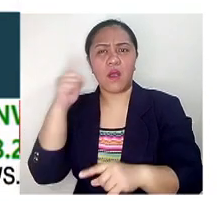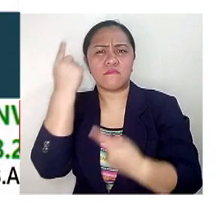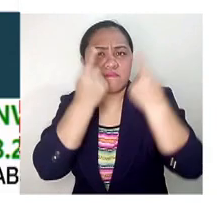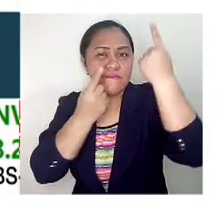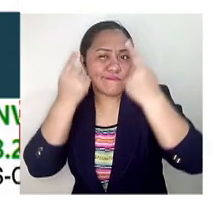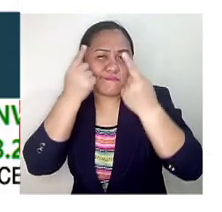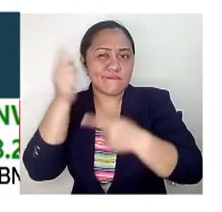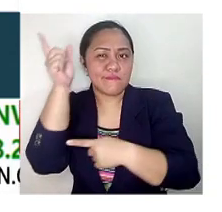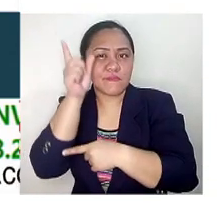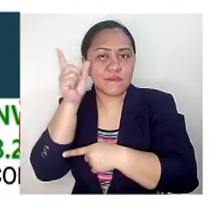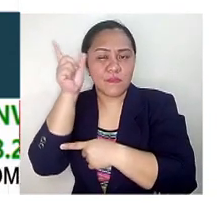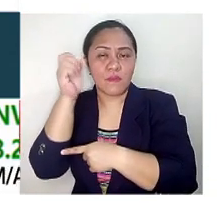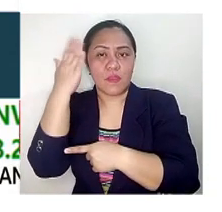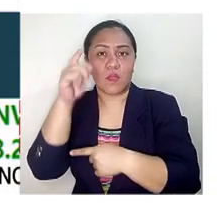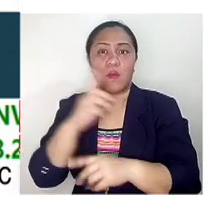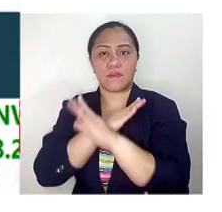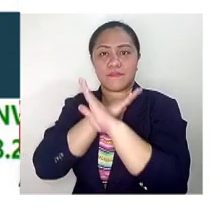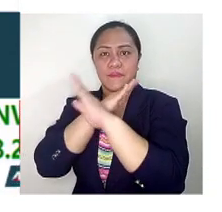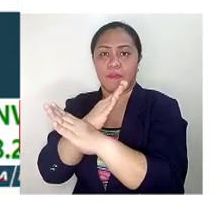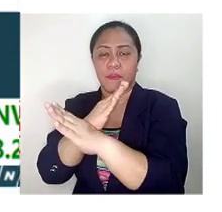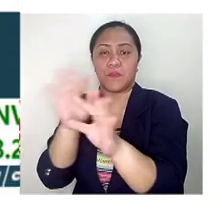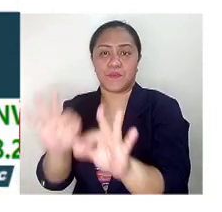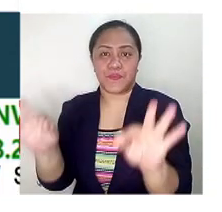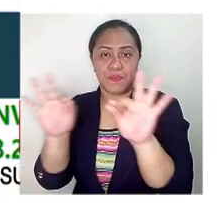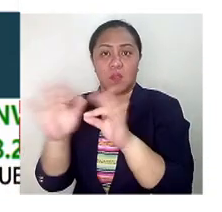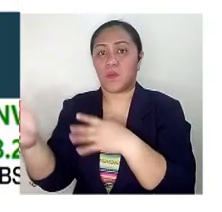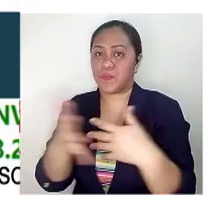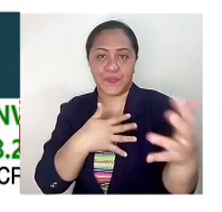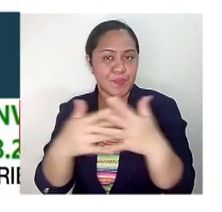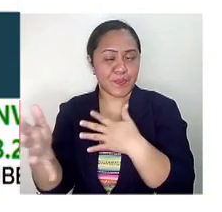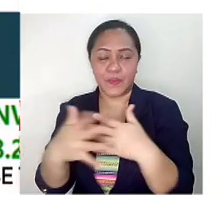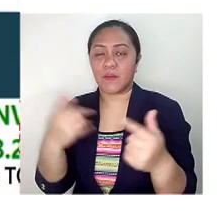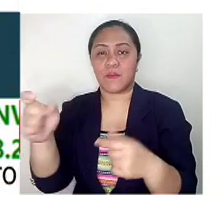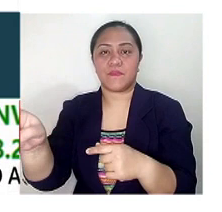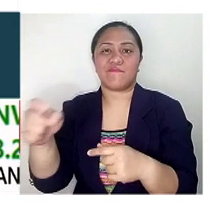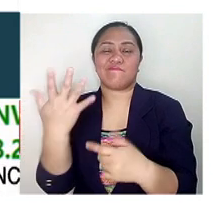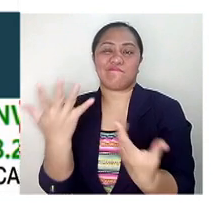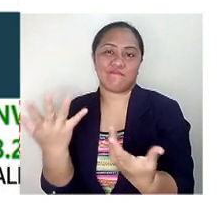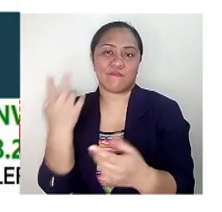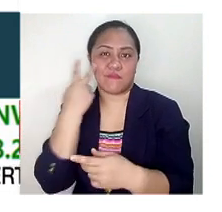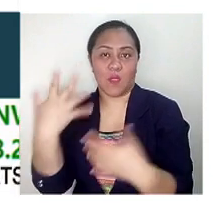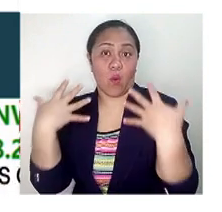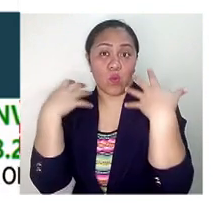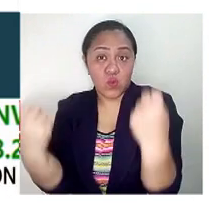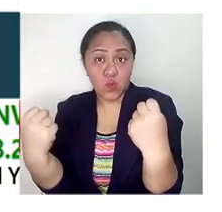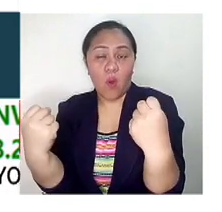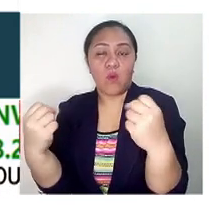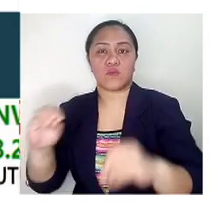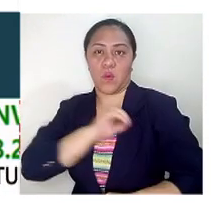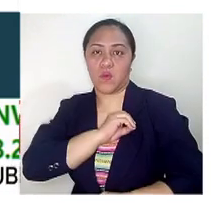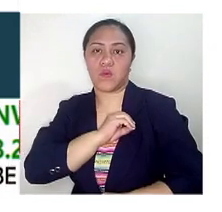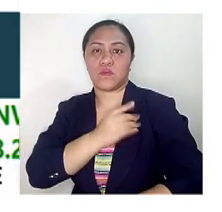up our defenses, no? Whether it will be in terms of strengthening our own military